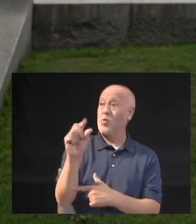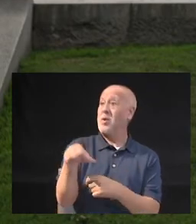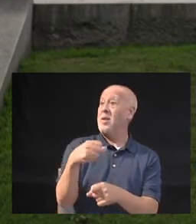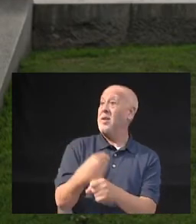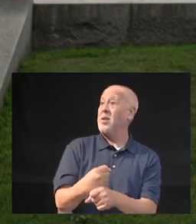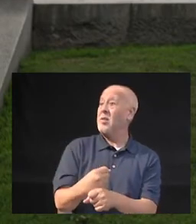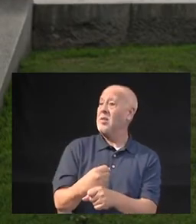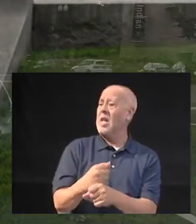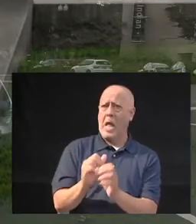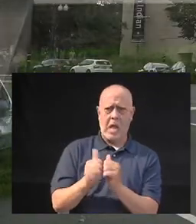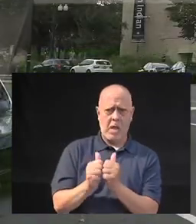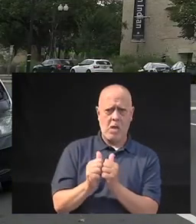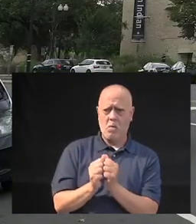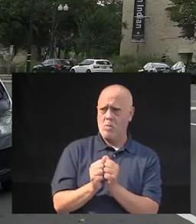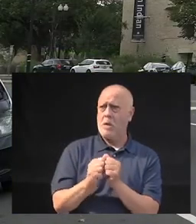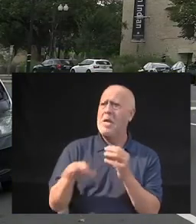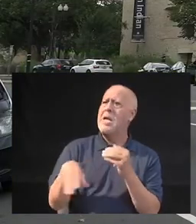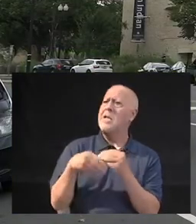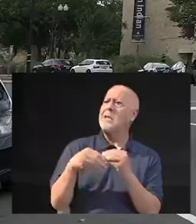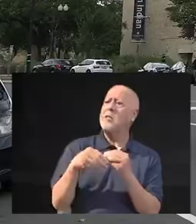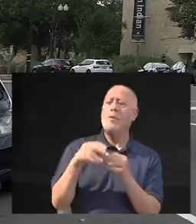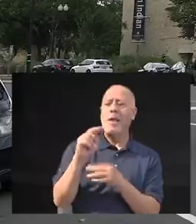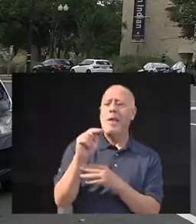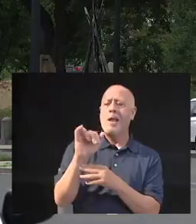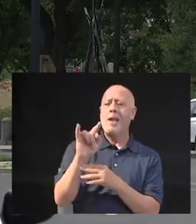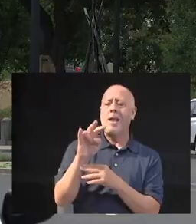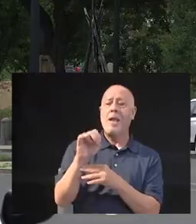years, is the addition of the Native American